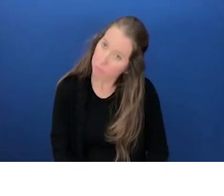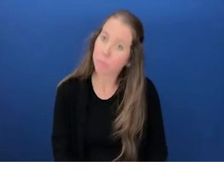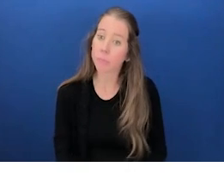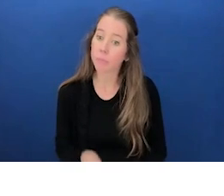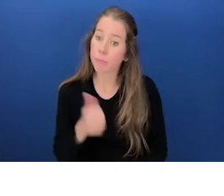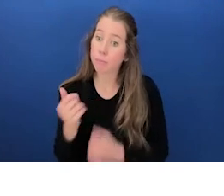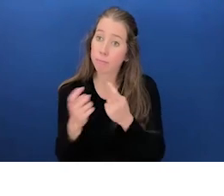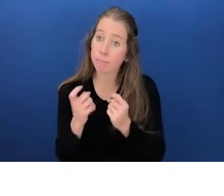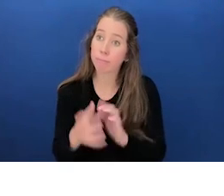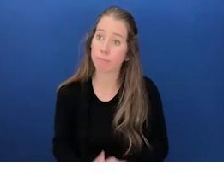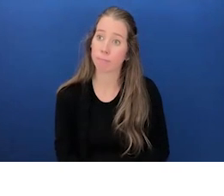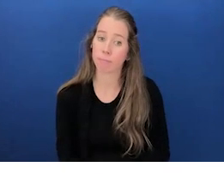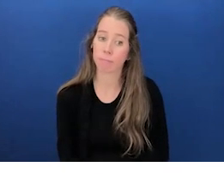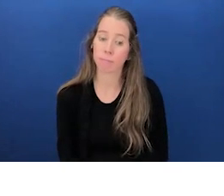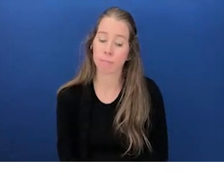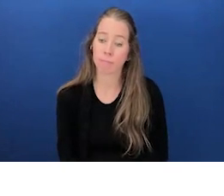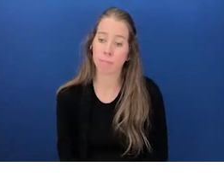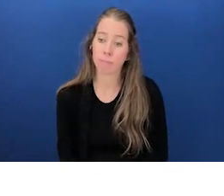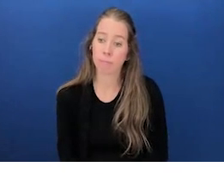Anything else?